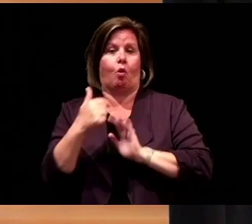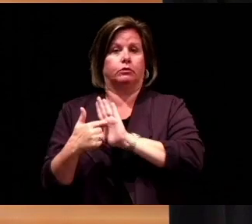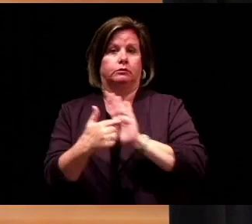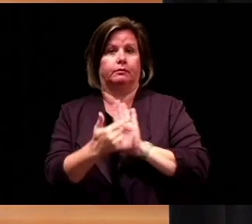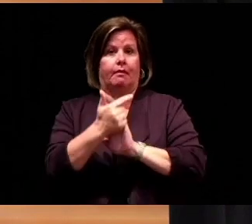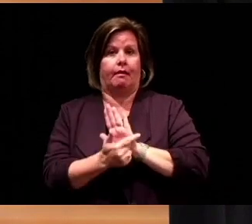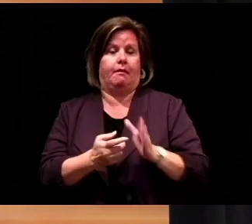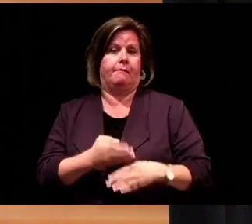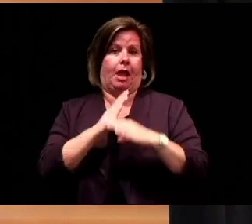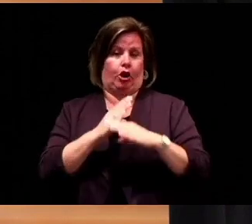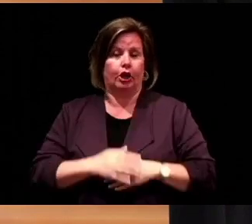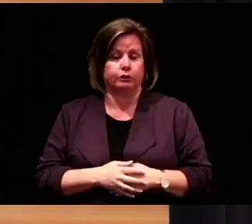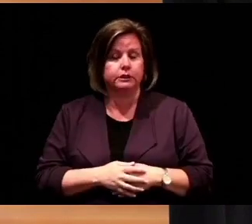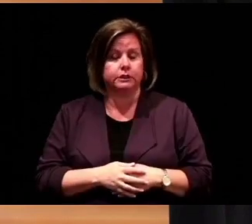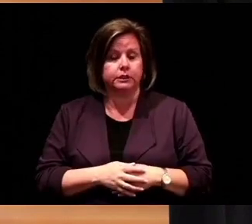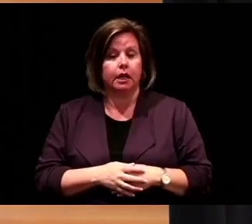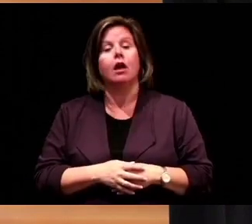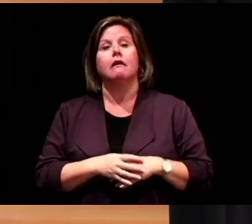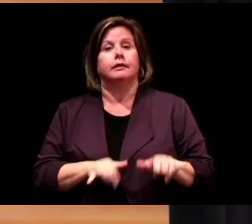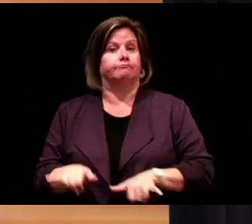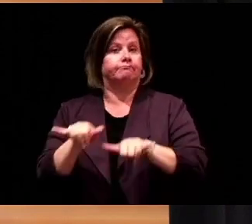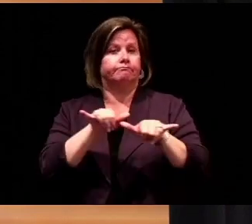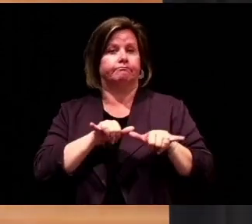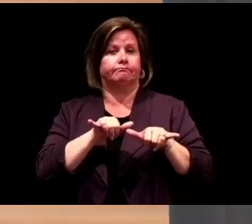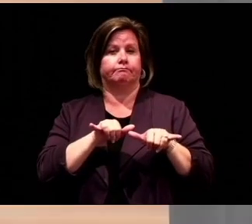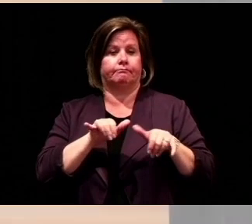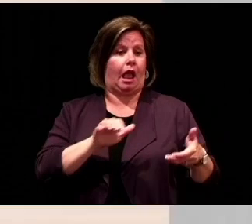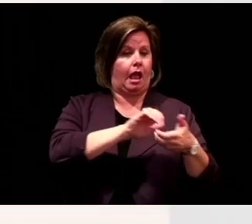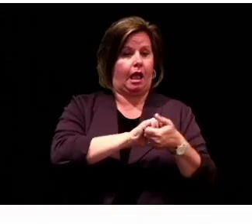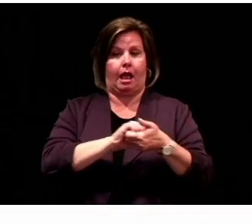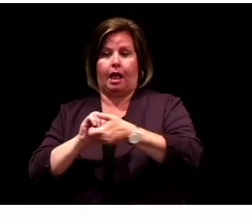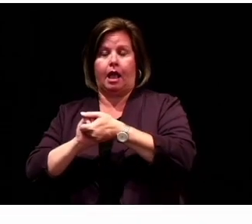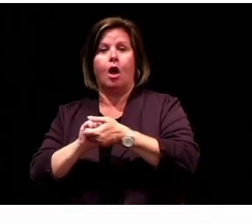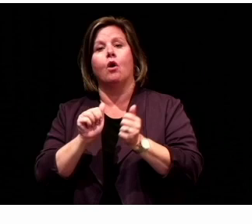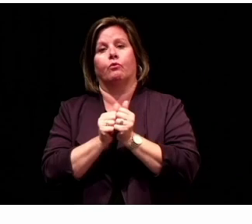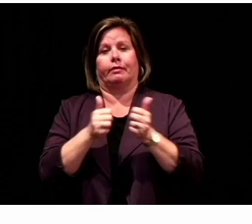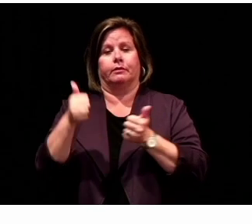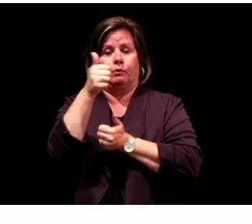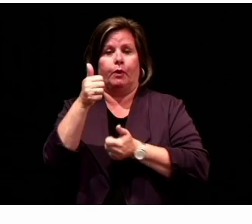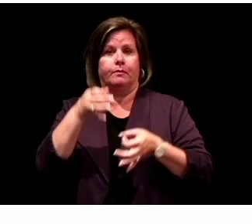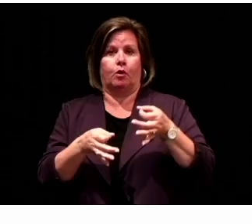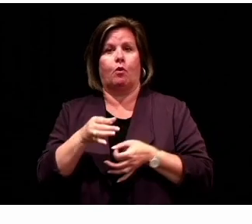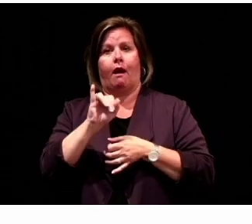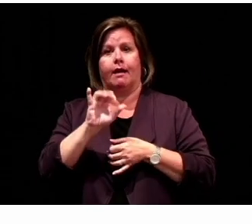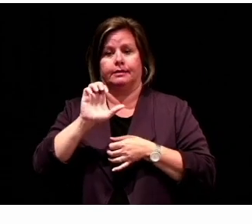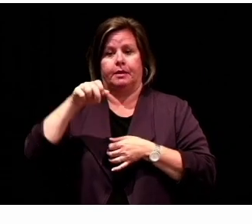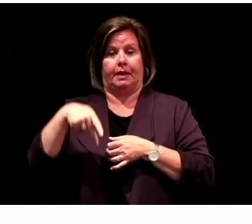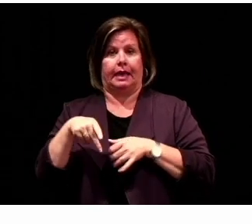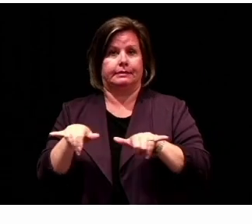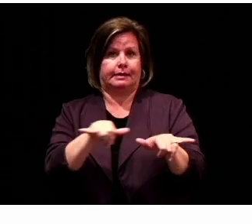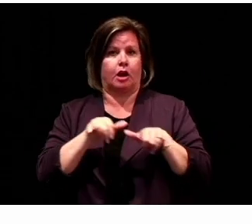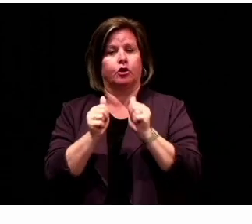in terms of what they articulated as these safeguards. And so here's what he says. Kennedy said that it's